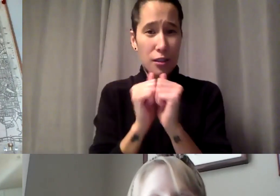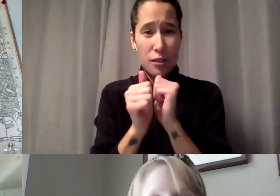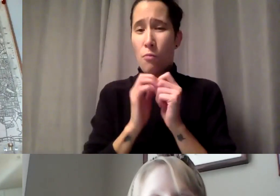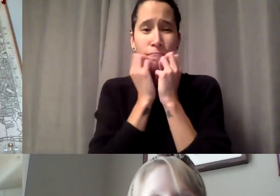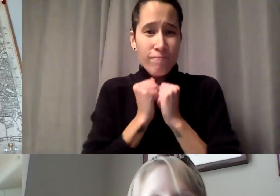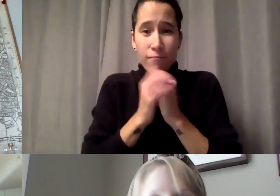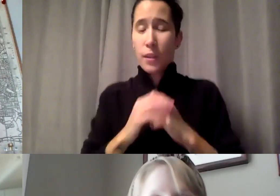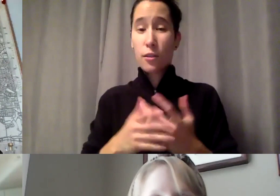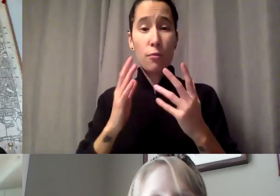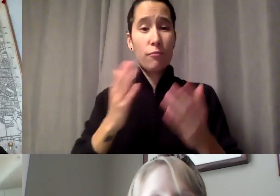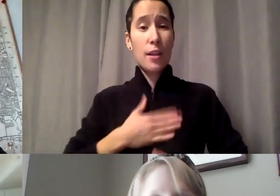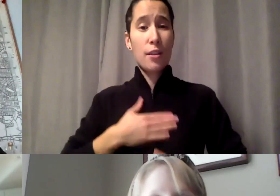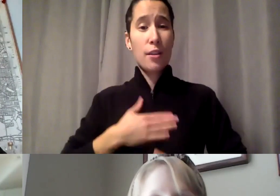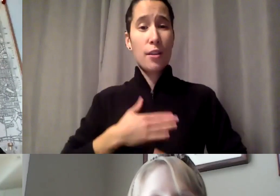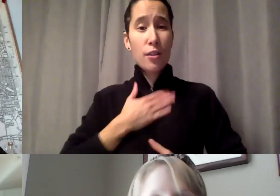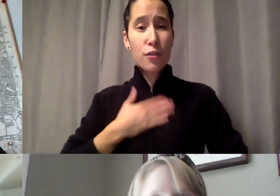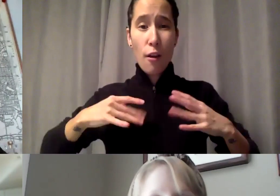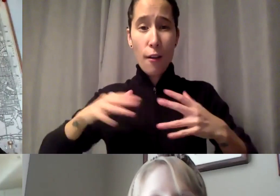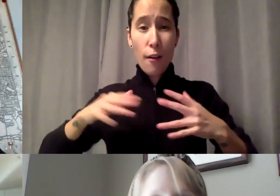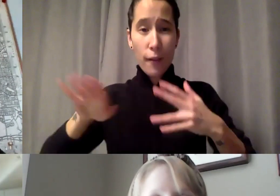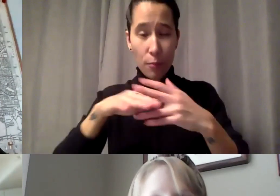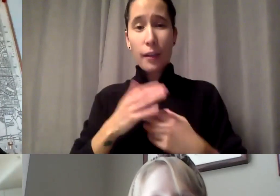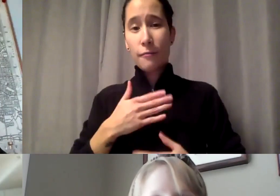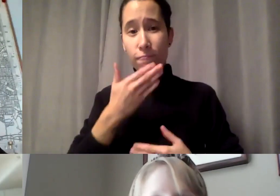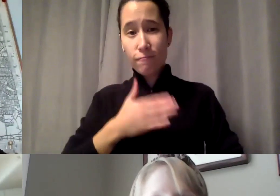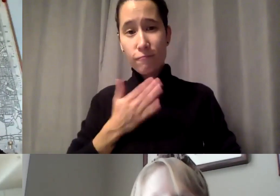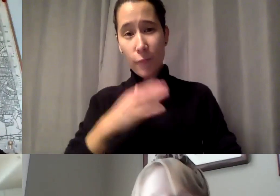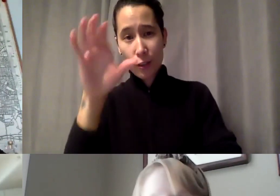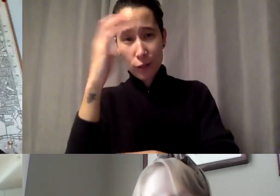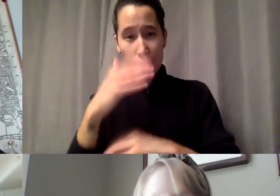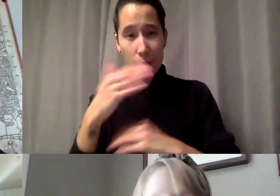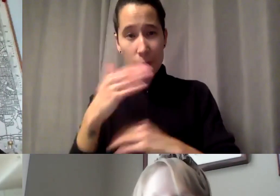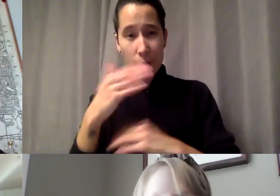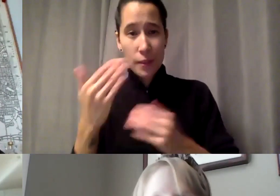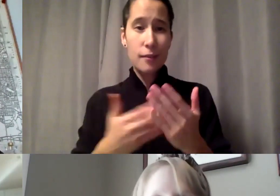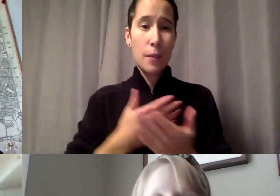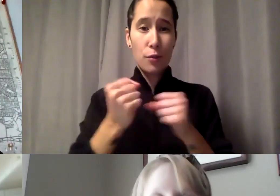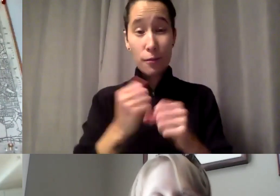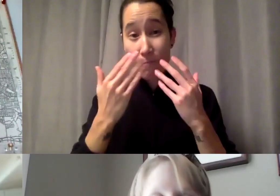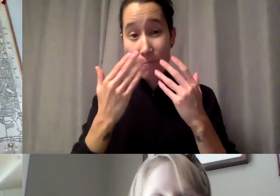enjoy a little bit of a break over this holiday season. Thanks for joining us. Bye, everyone.